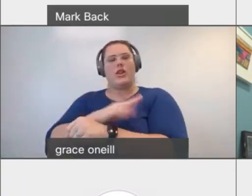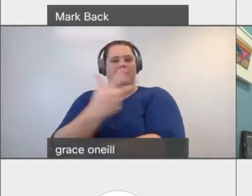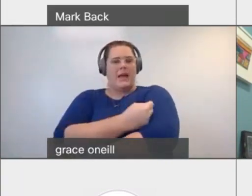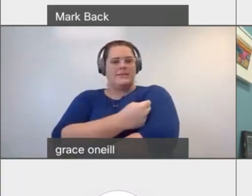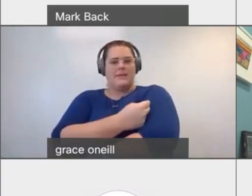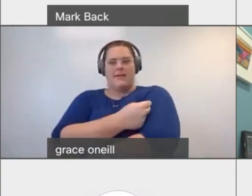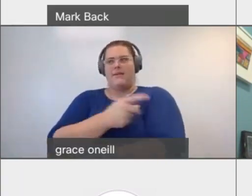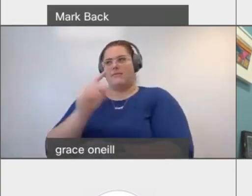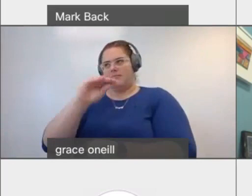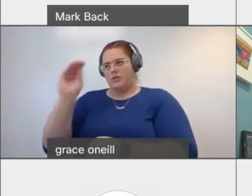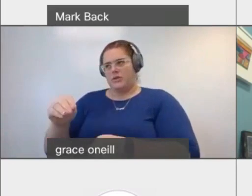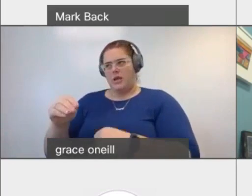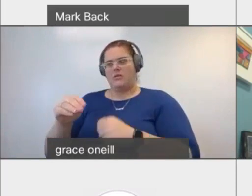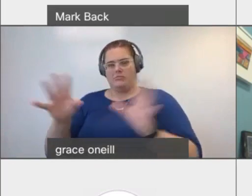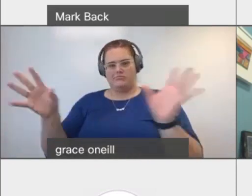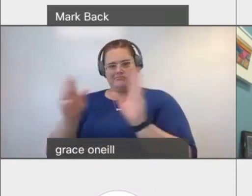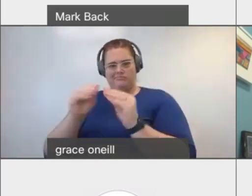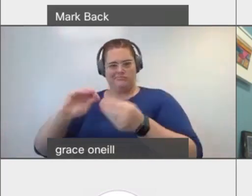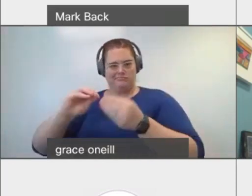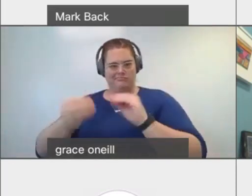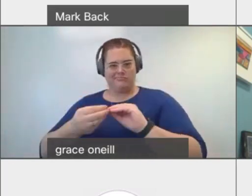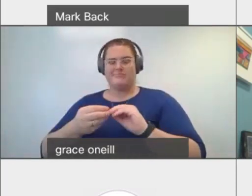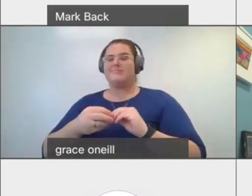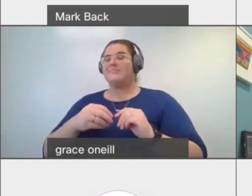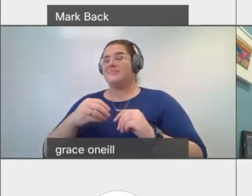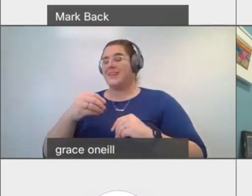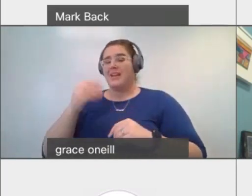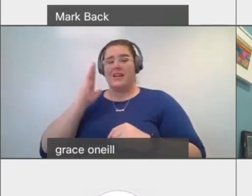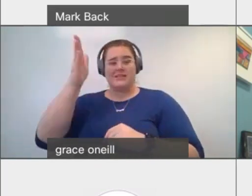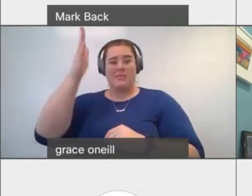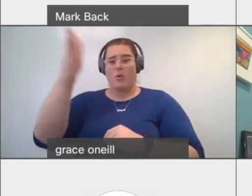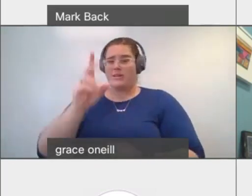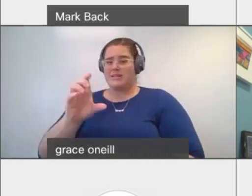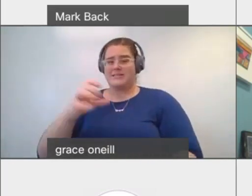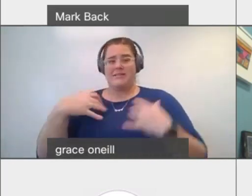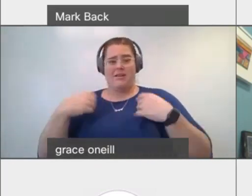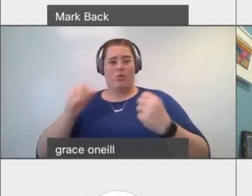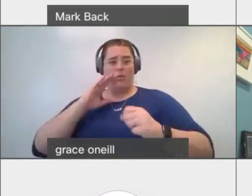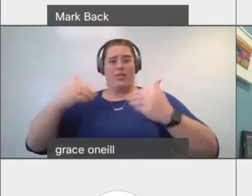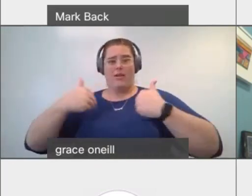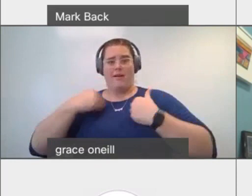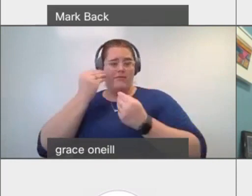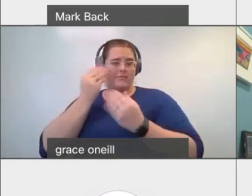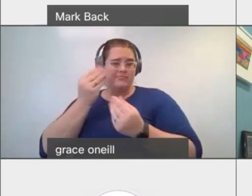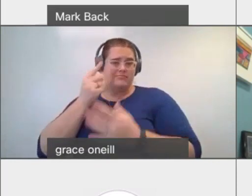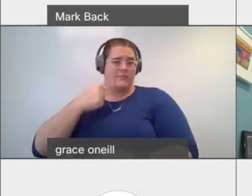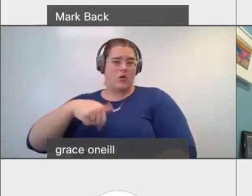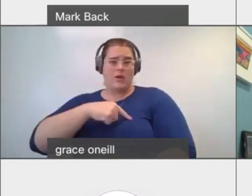so DC Health at some point will have that data for us, perhaps.